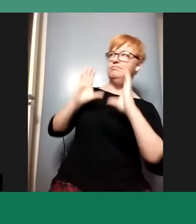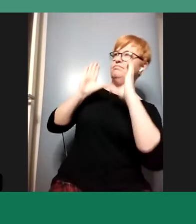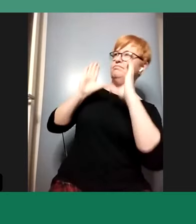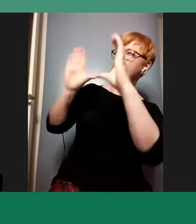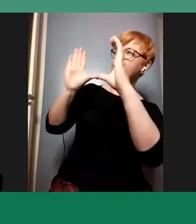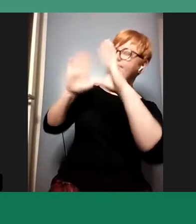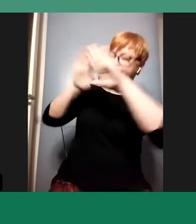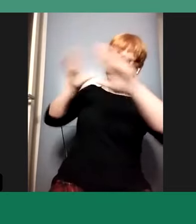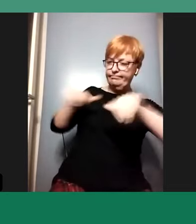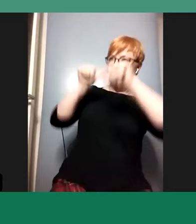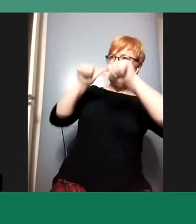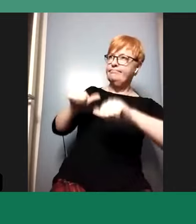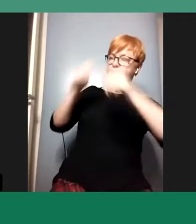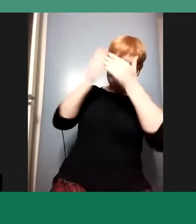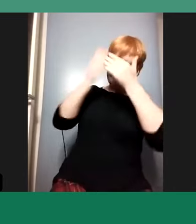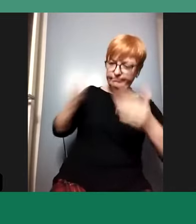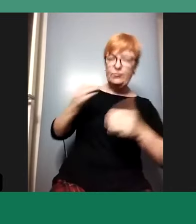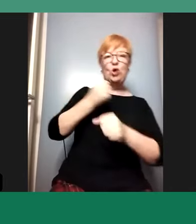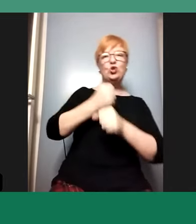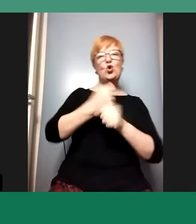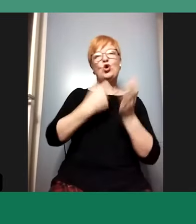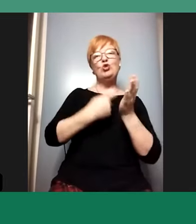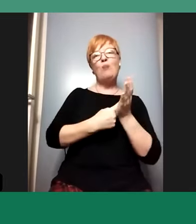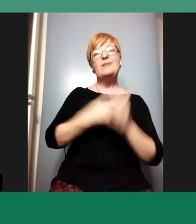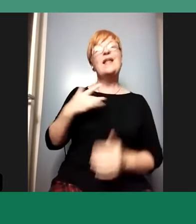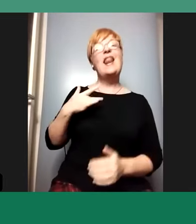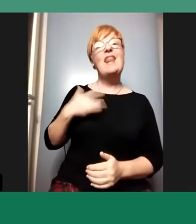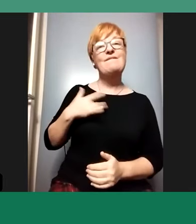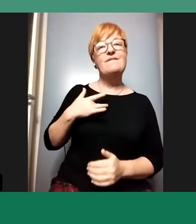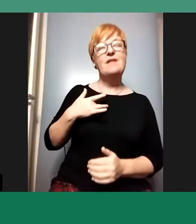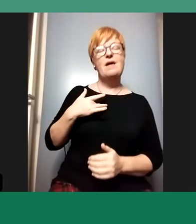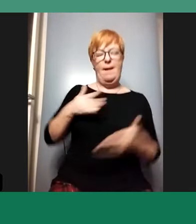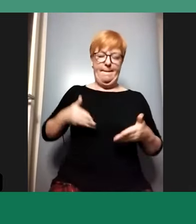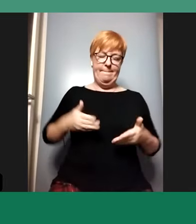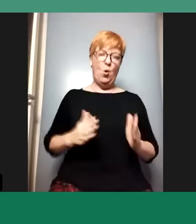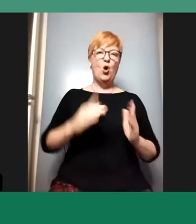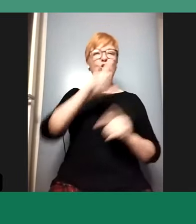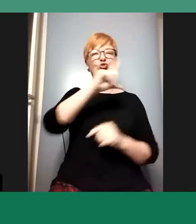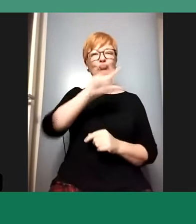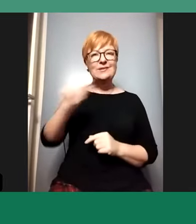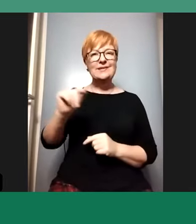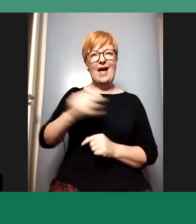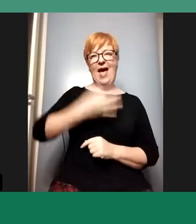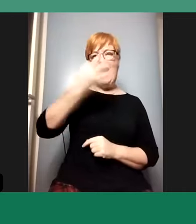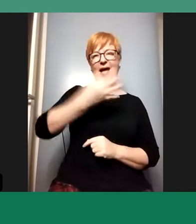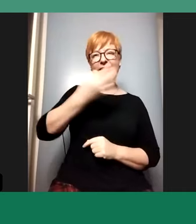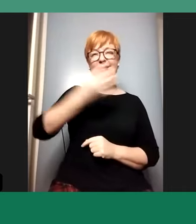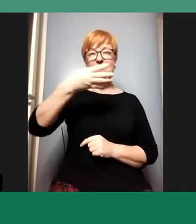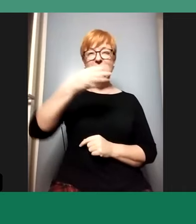George Roberts lived. Roberts, born Trinidad, 1890, was wounded in the